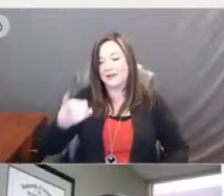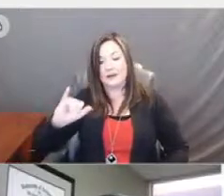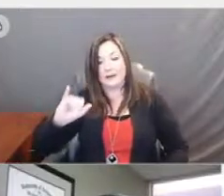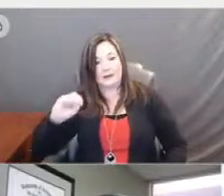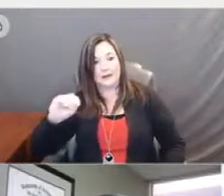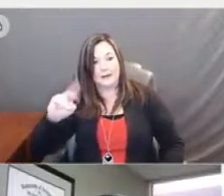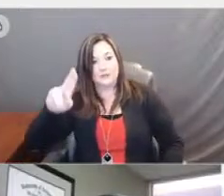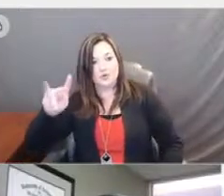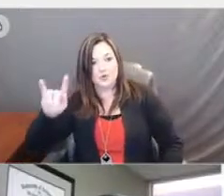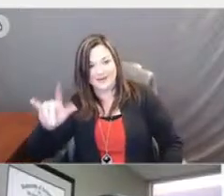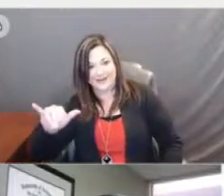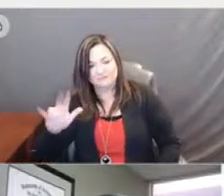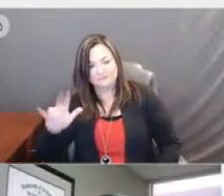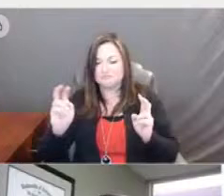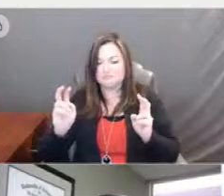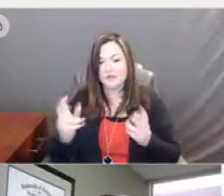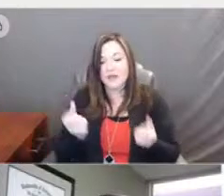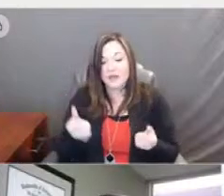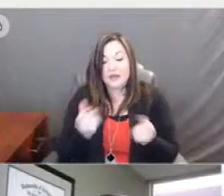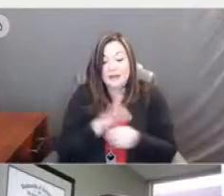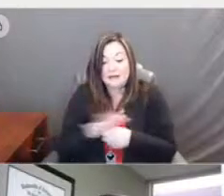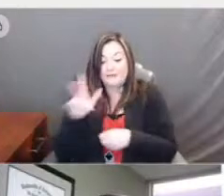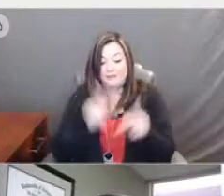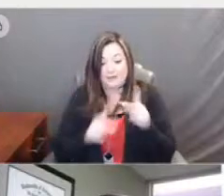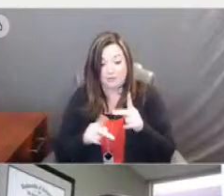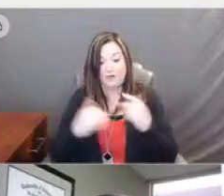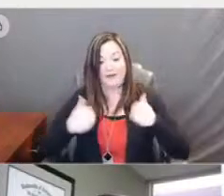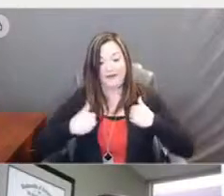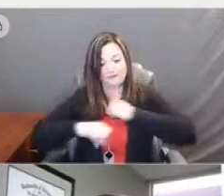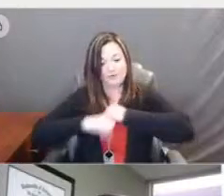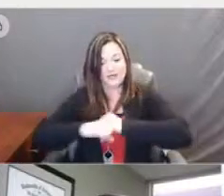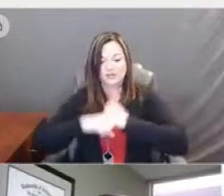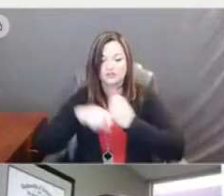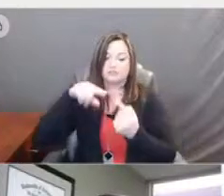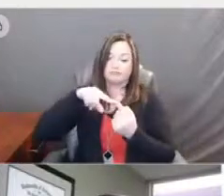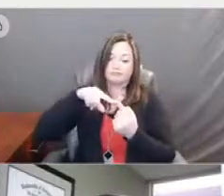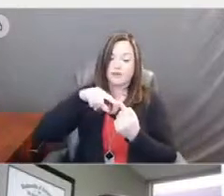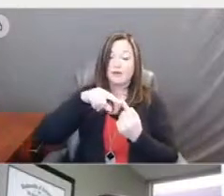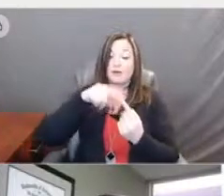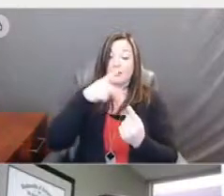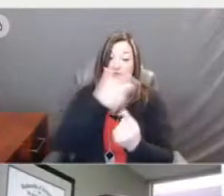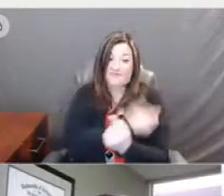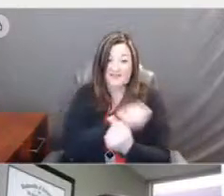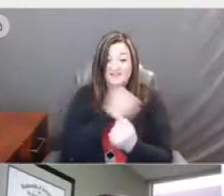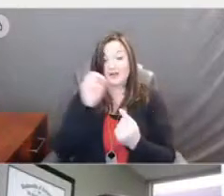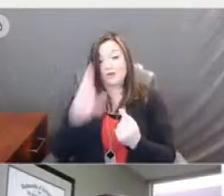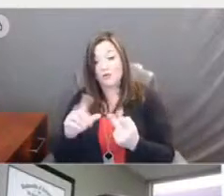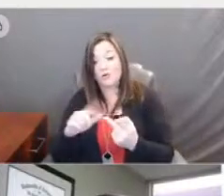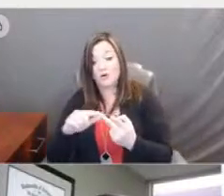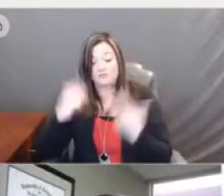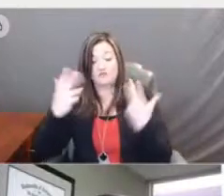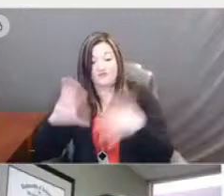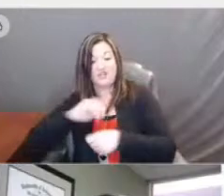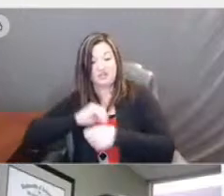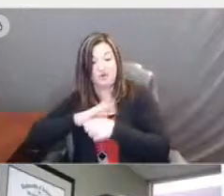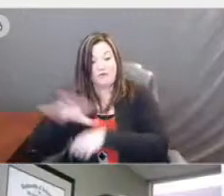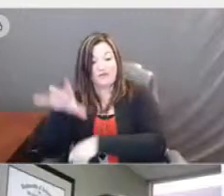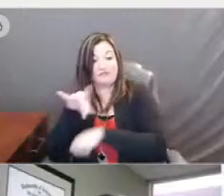in the community have protection either through a vaccine or having had the disease itself to